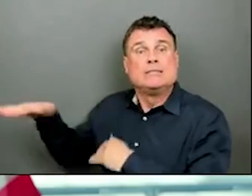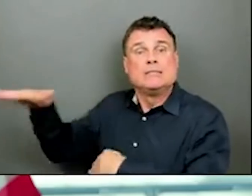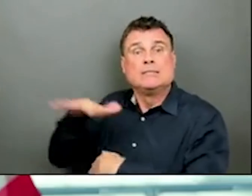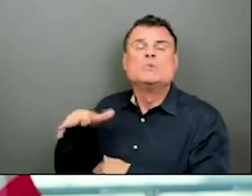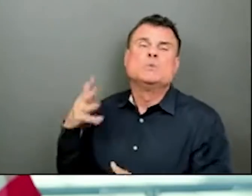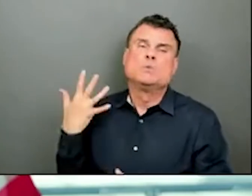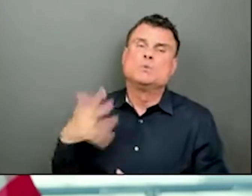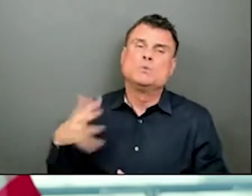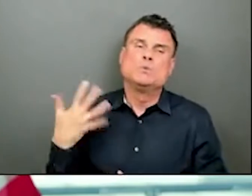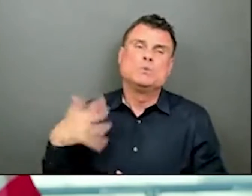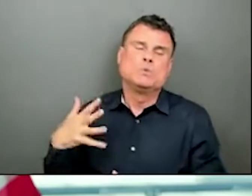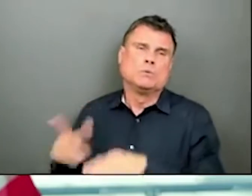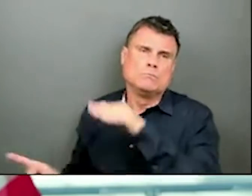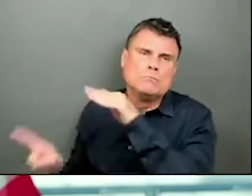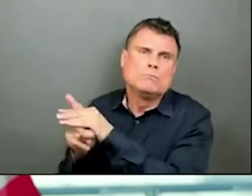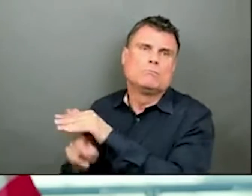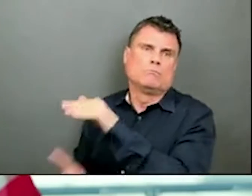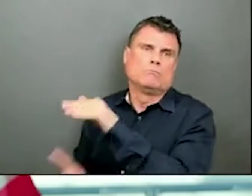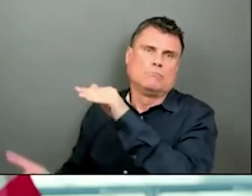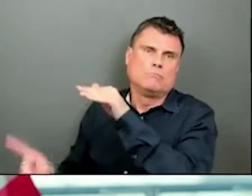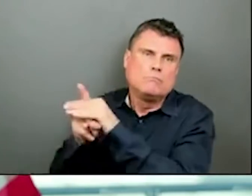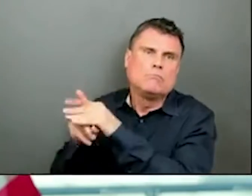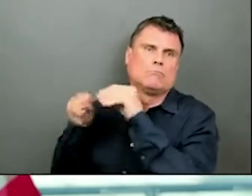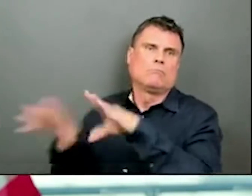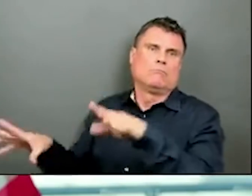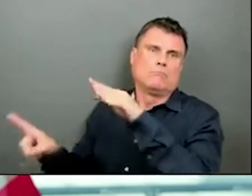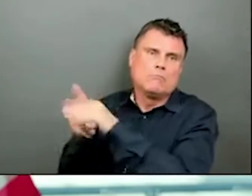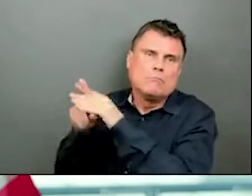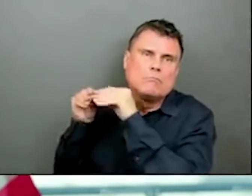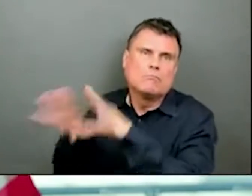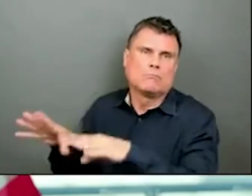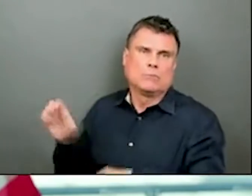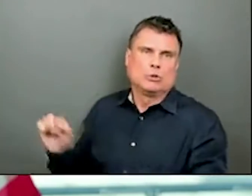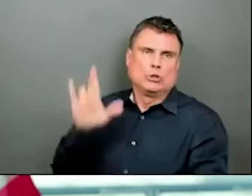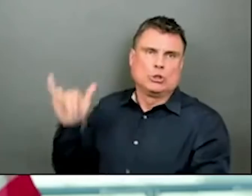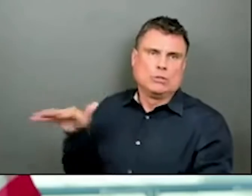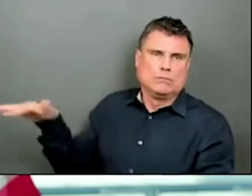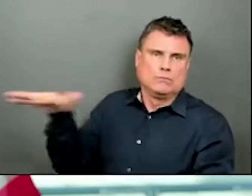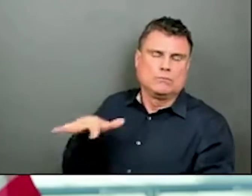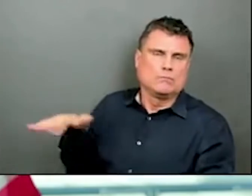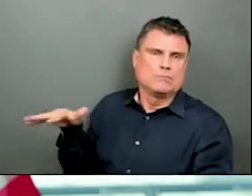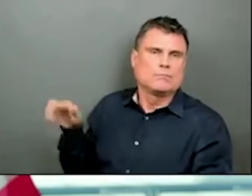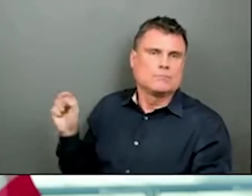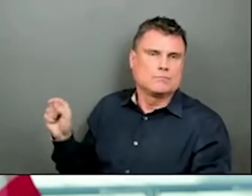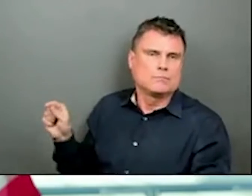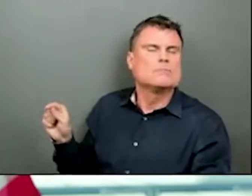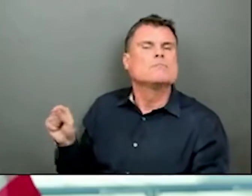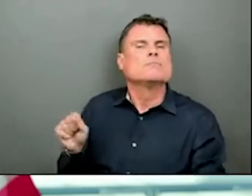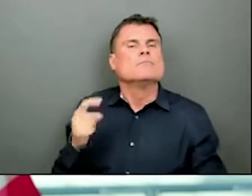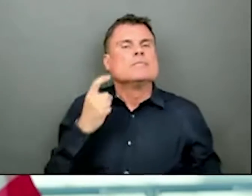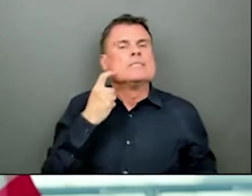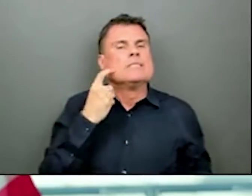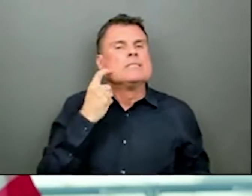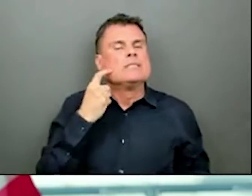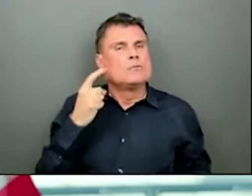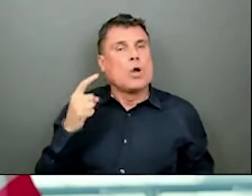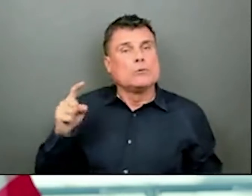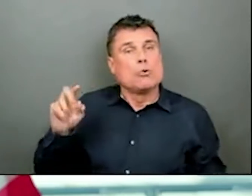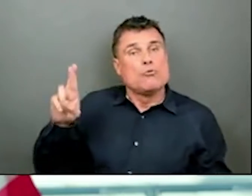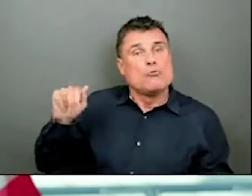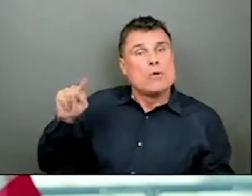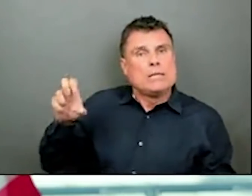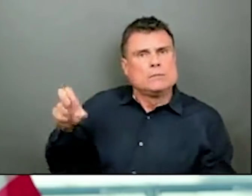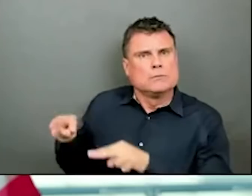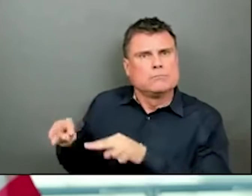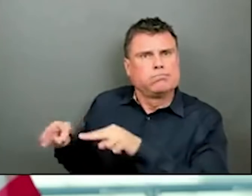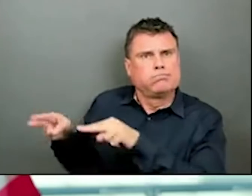been most affected by this virus, particularly recently, where rates are the highest they are anywhere